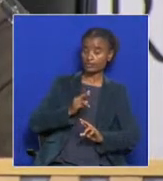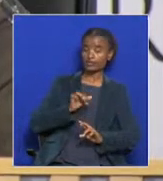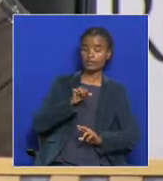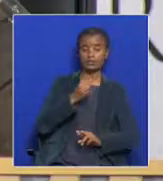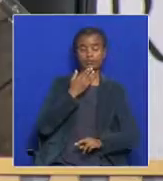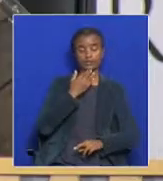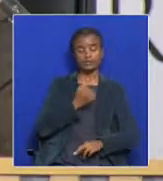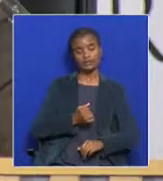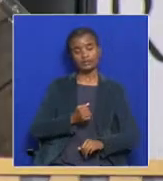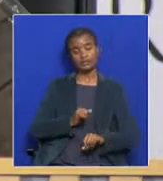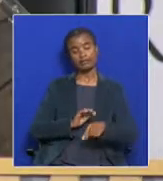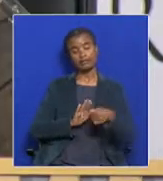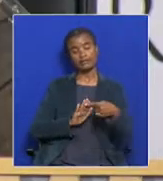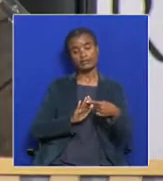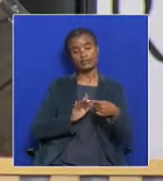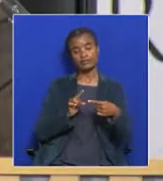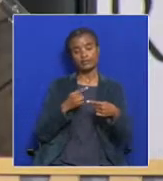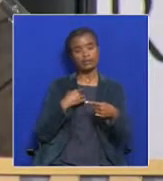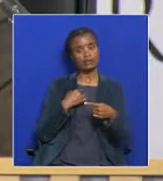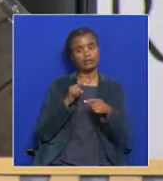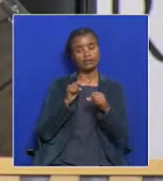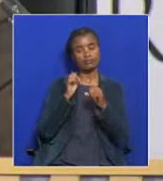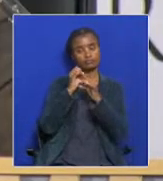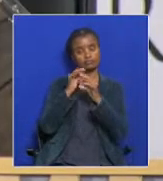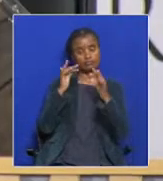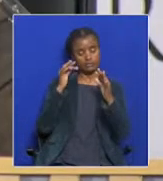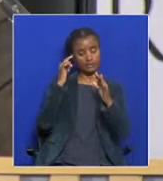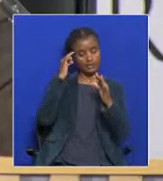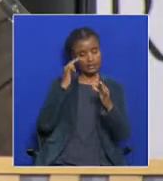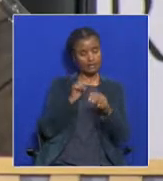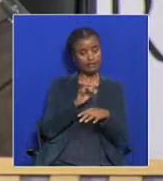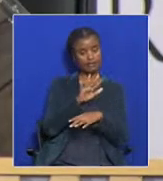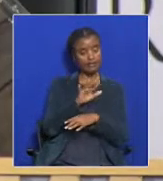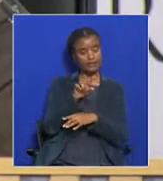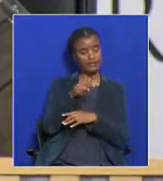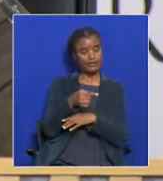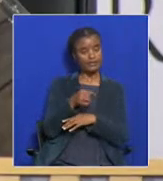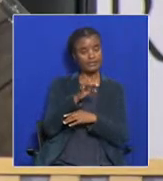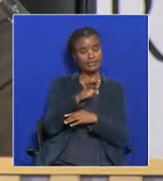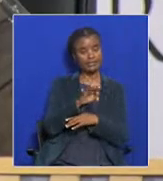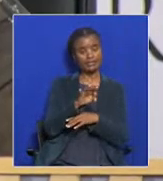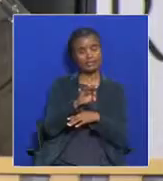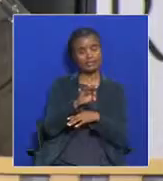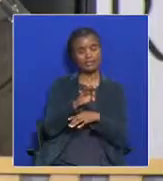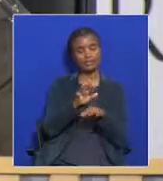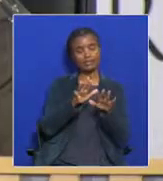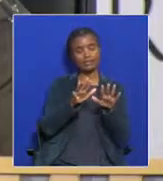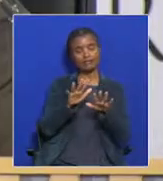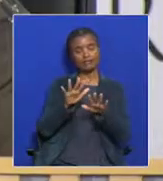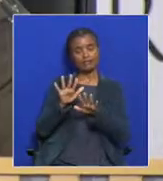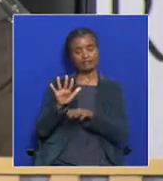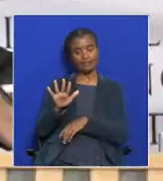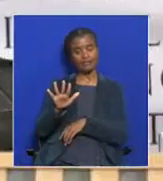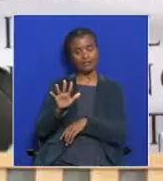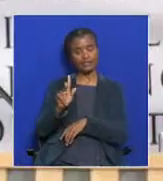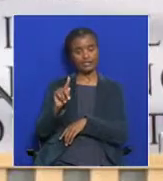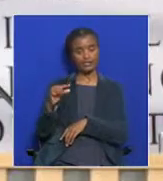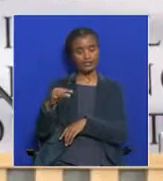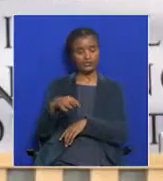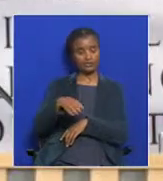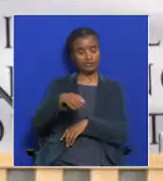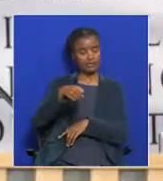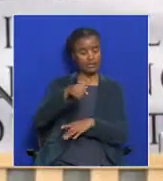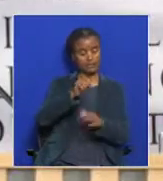have imagined an unpack of 5,395 50-kilogram bags. I don't know. I wouldn't know that.